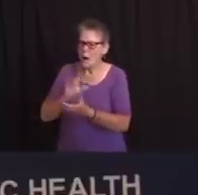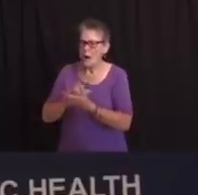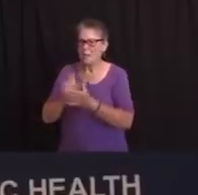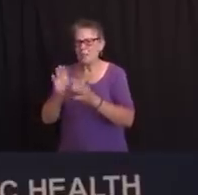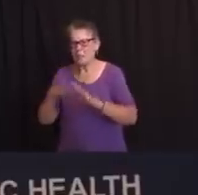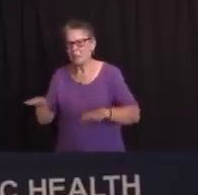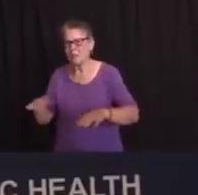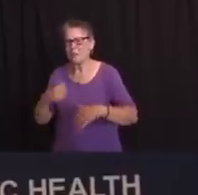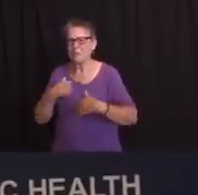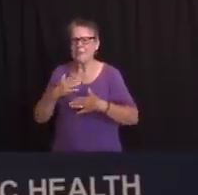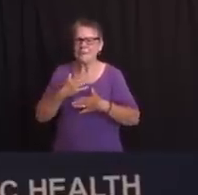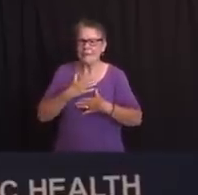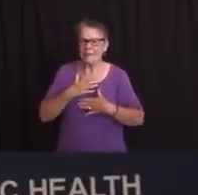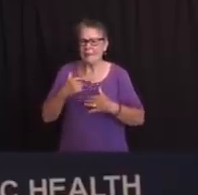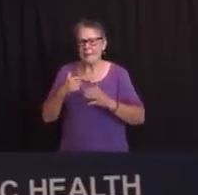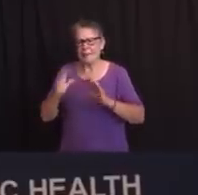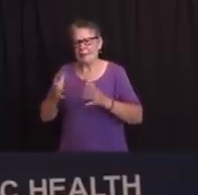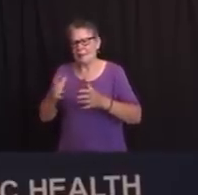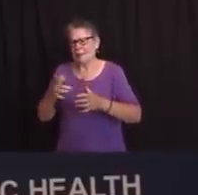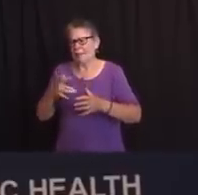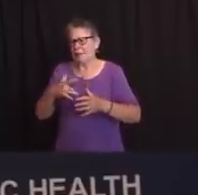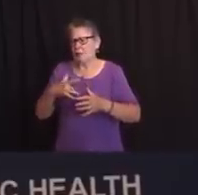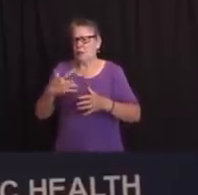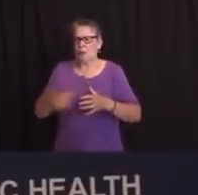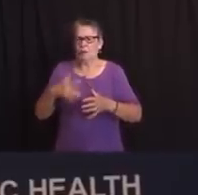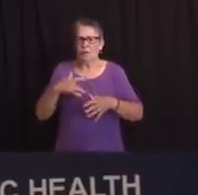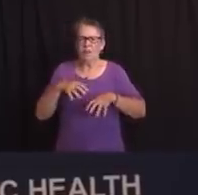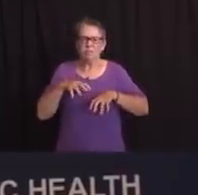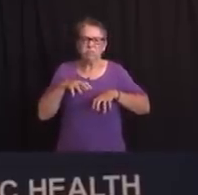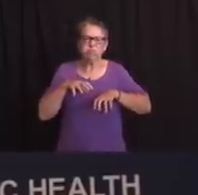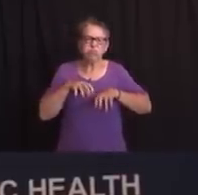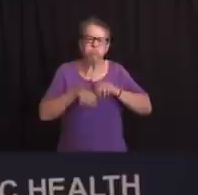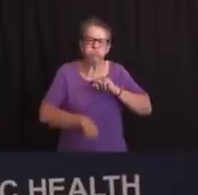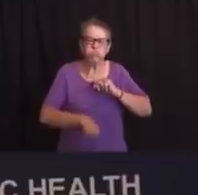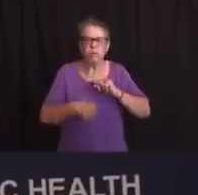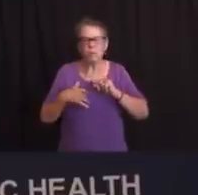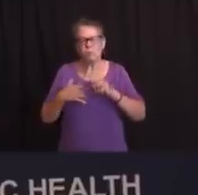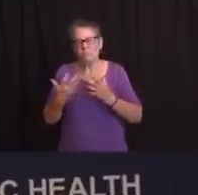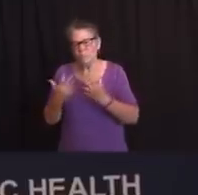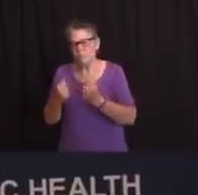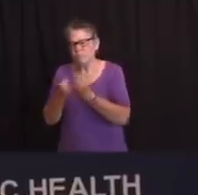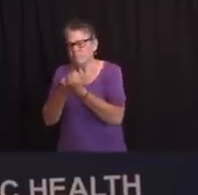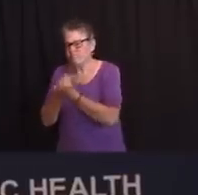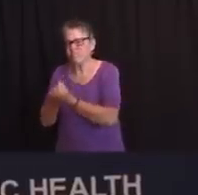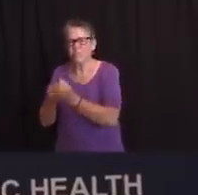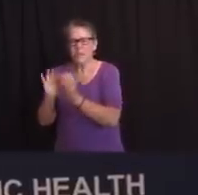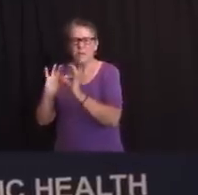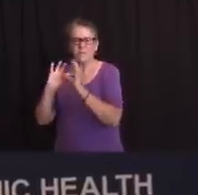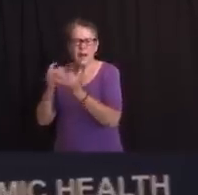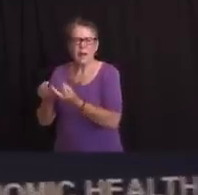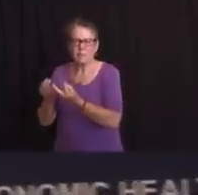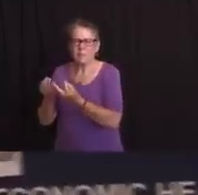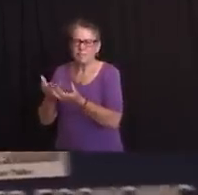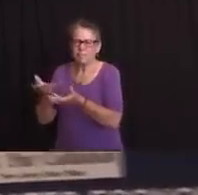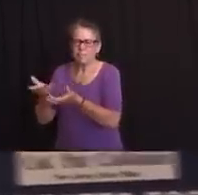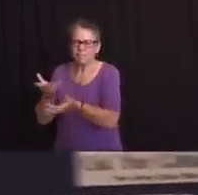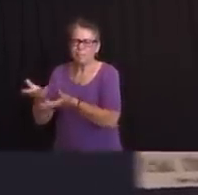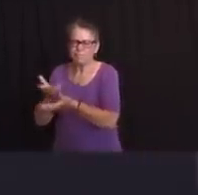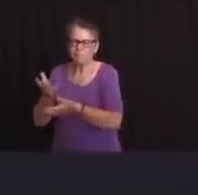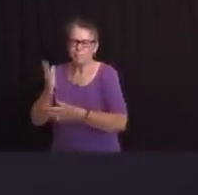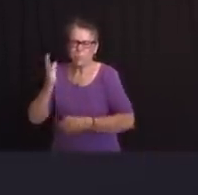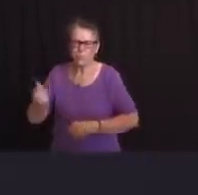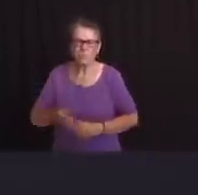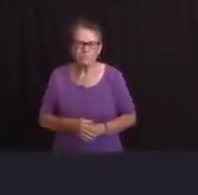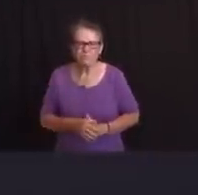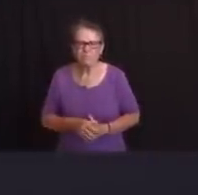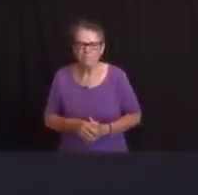family, we will rally around them only forever, as I assured his wife. Thanks, Governor. God bless them, and he will be laid